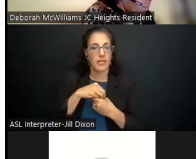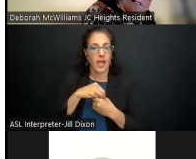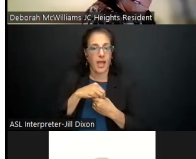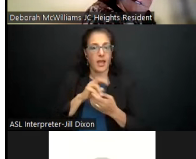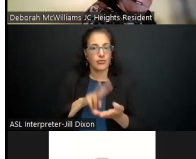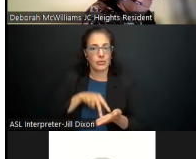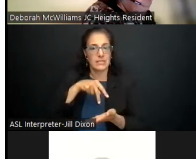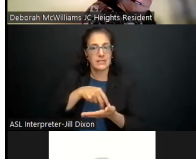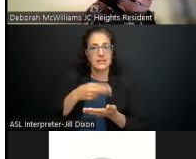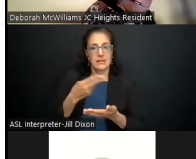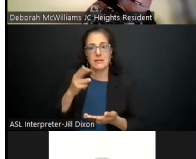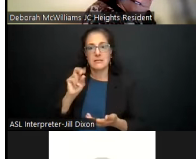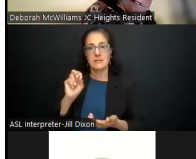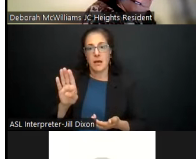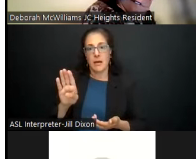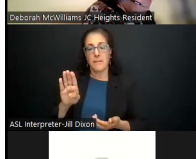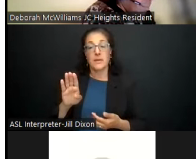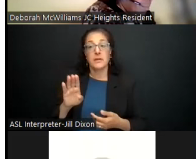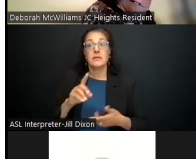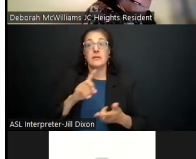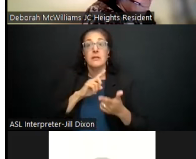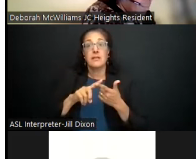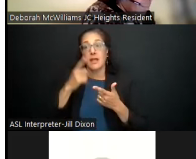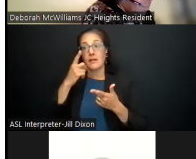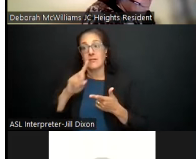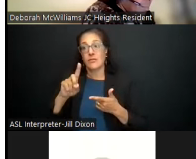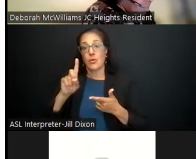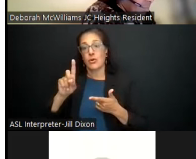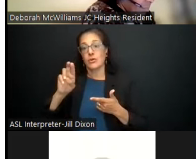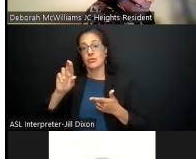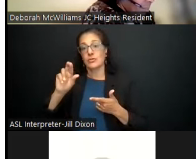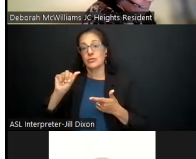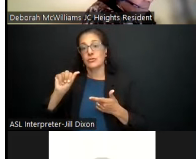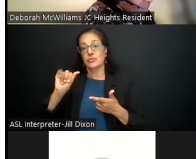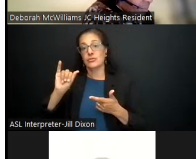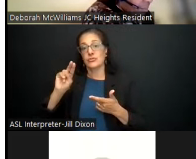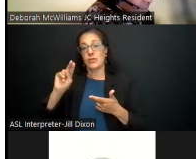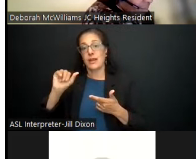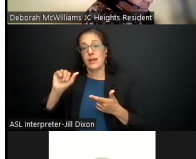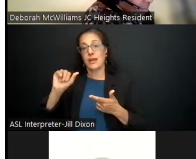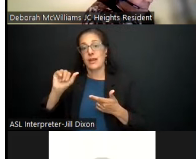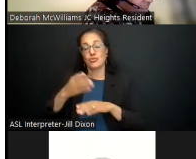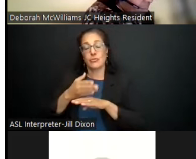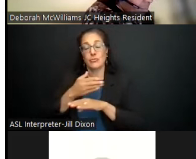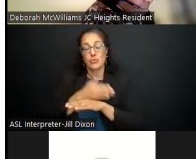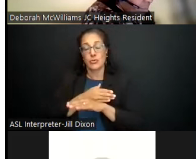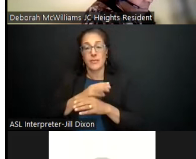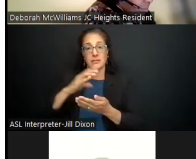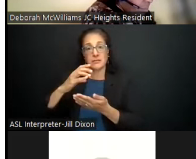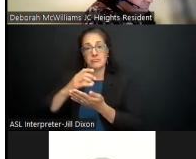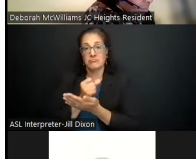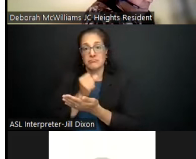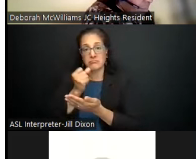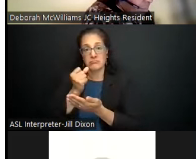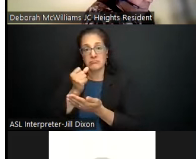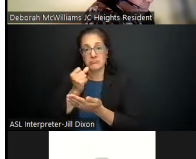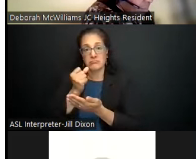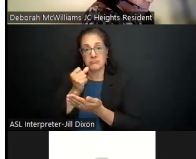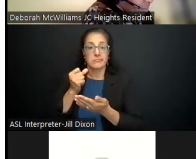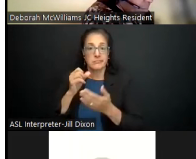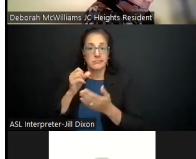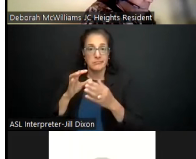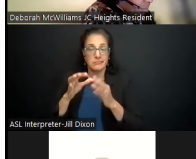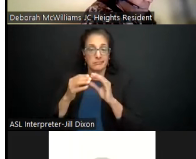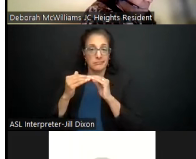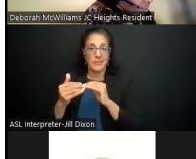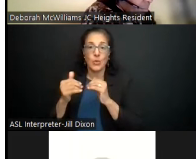hub. And then on drainage improvements, sort of leveraging partnerships with composting and trash cleanup to